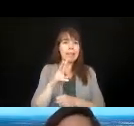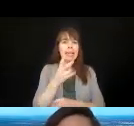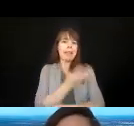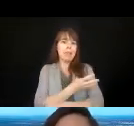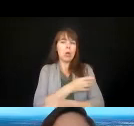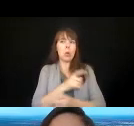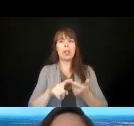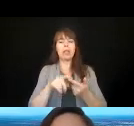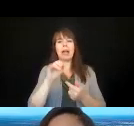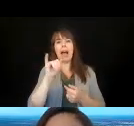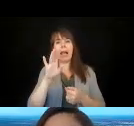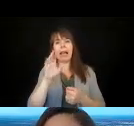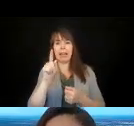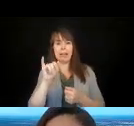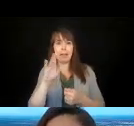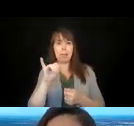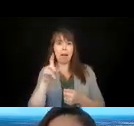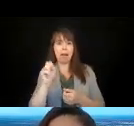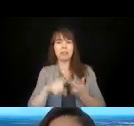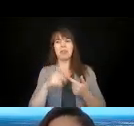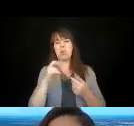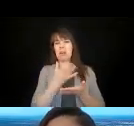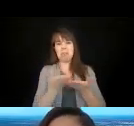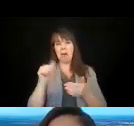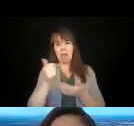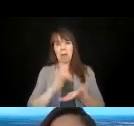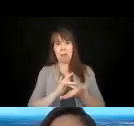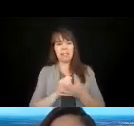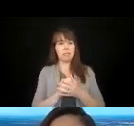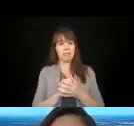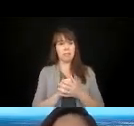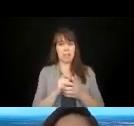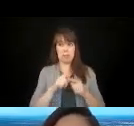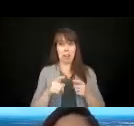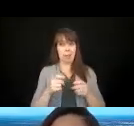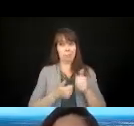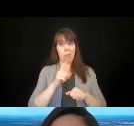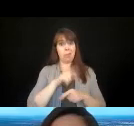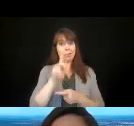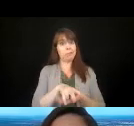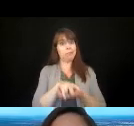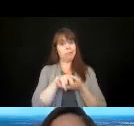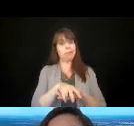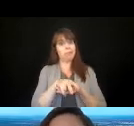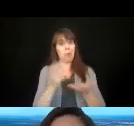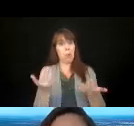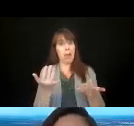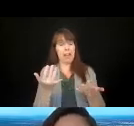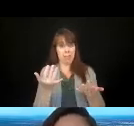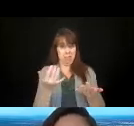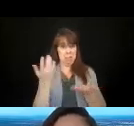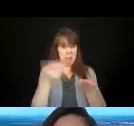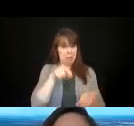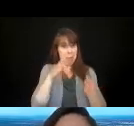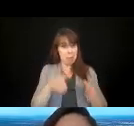IV antibiotics, some IV diuresis, and all the time in between, really, they're just sitting there waiting. So could we potentially